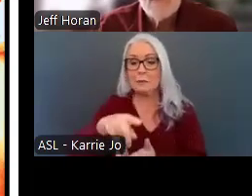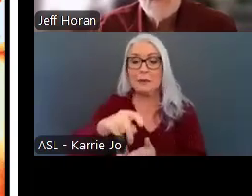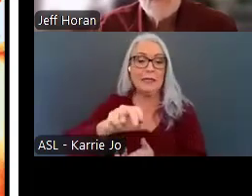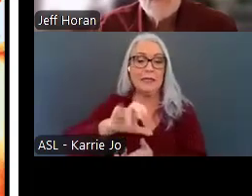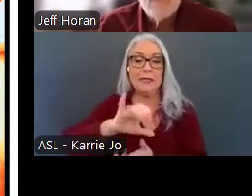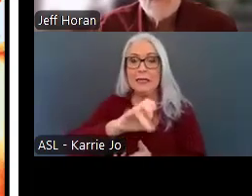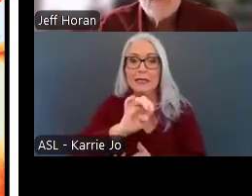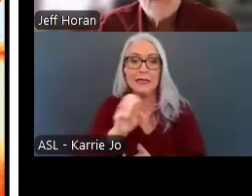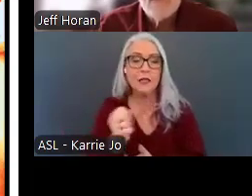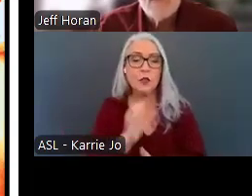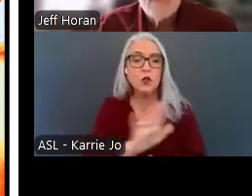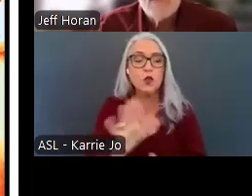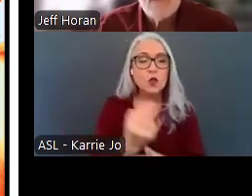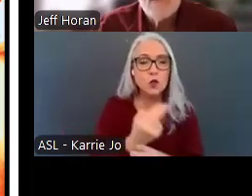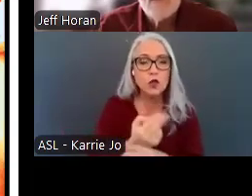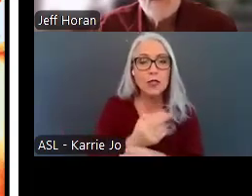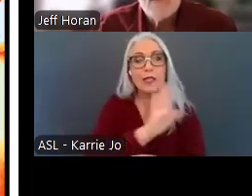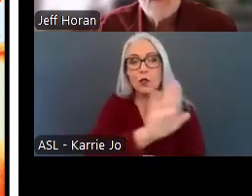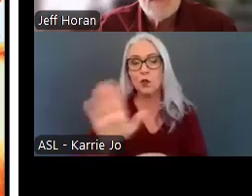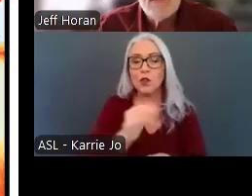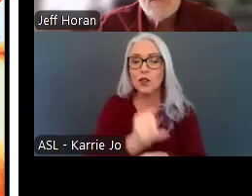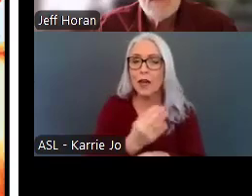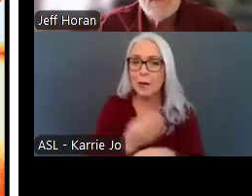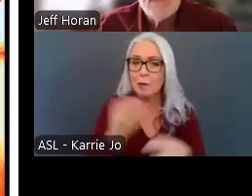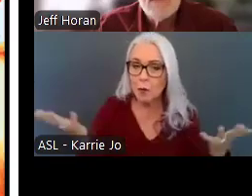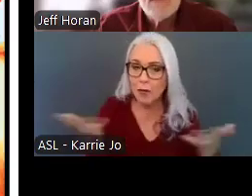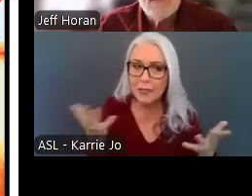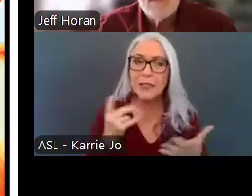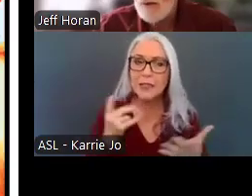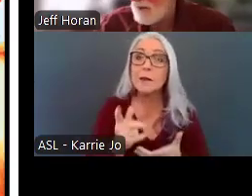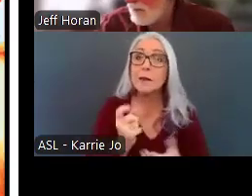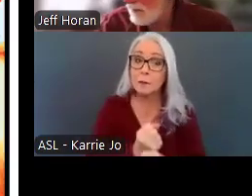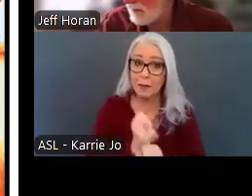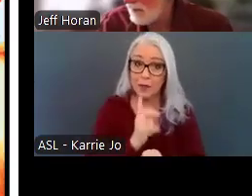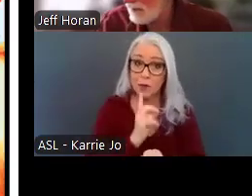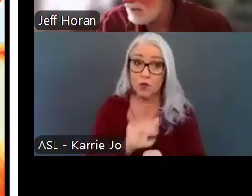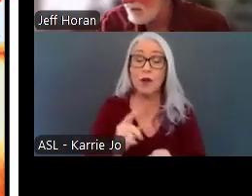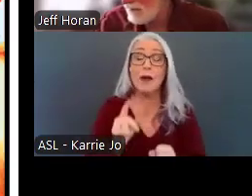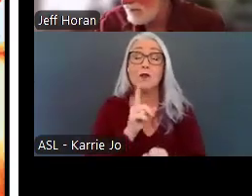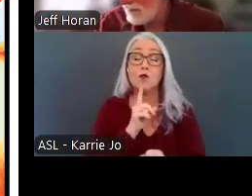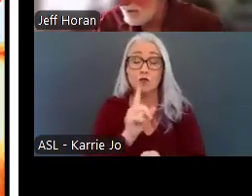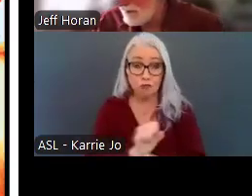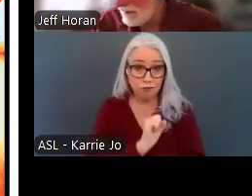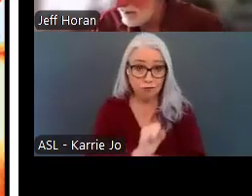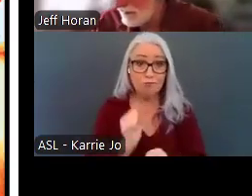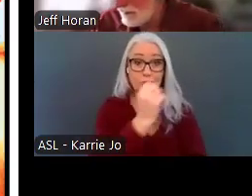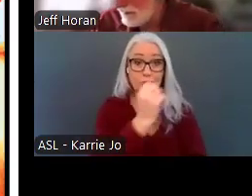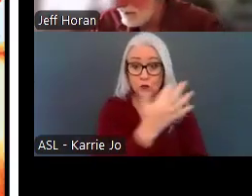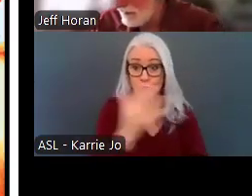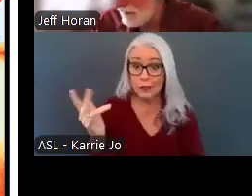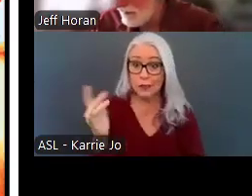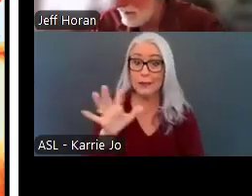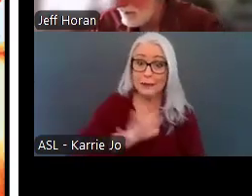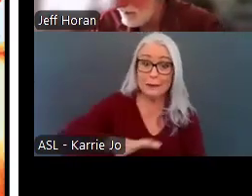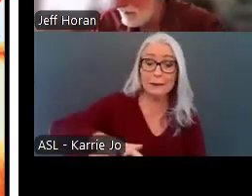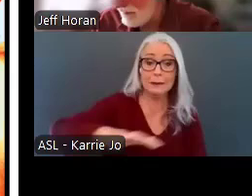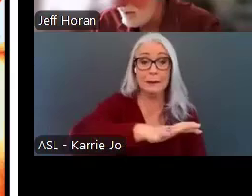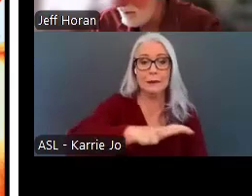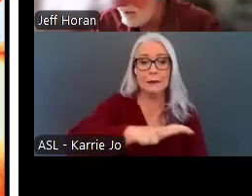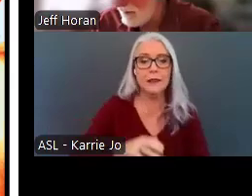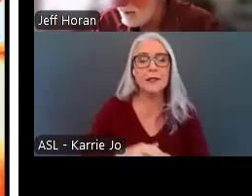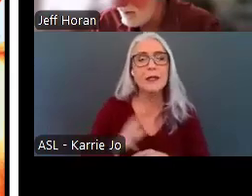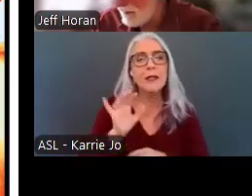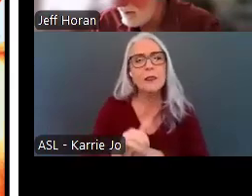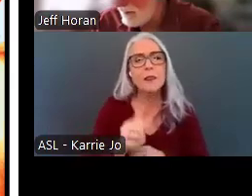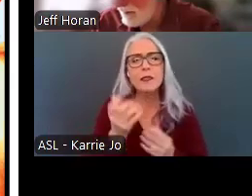climate analog. It's your job to figure out if there are actually trees with a seed in those areas. We did add Little's range maps